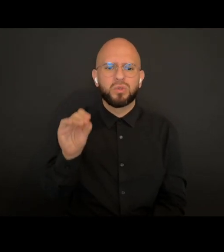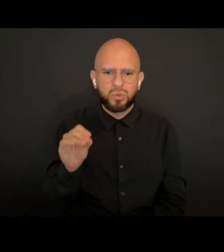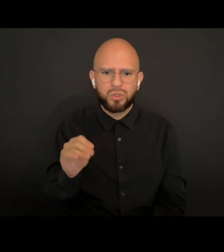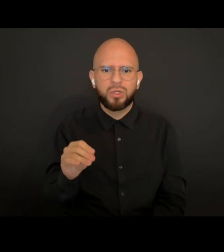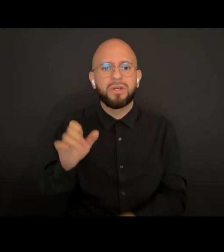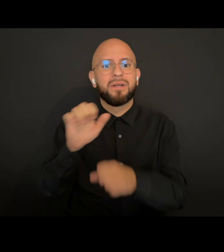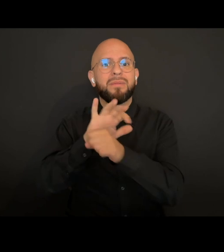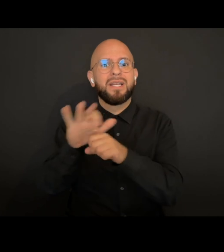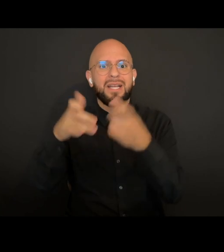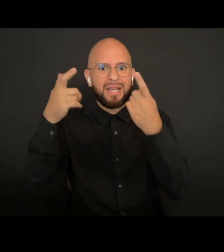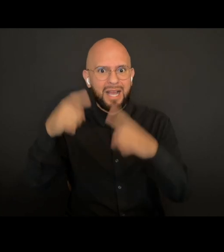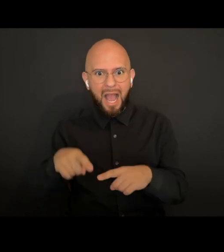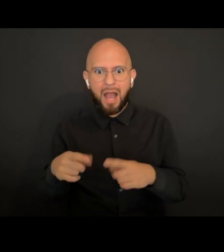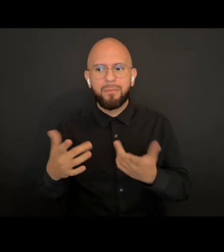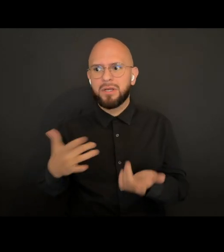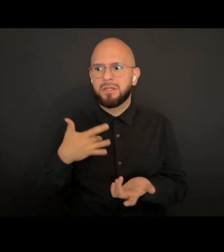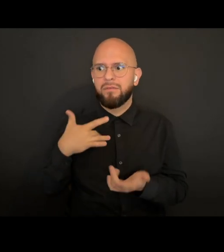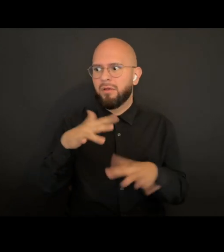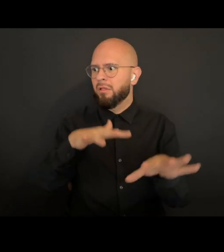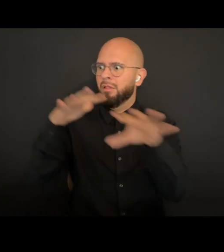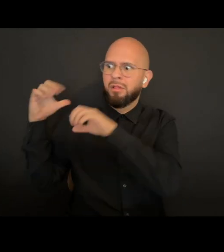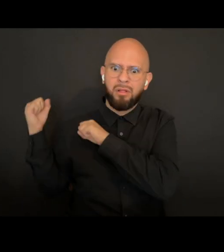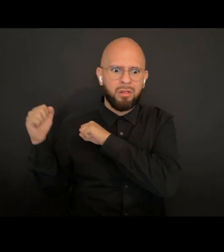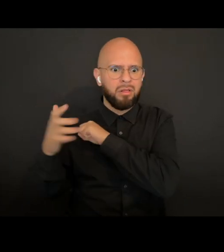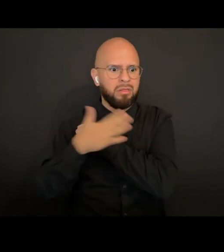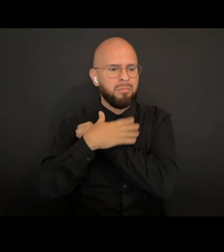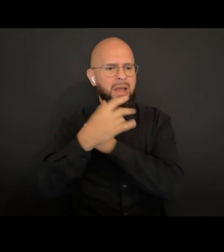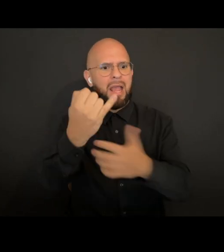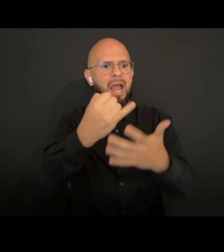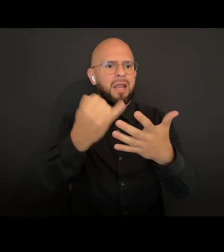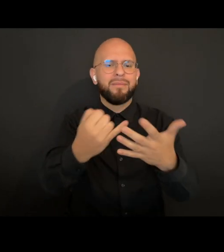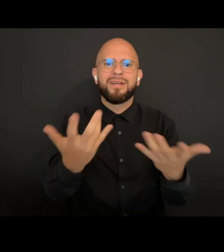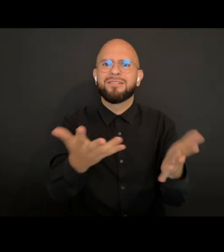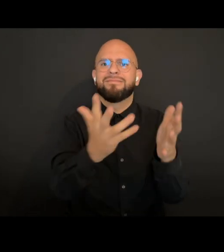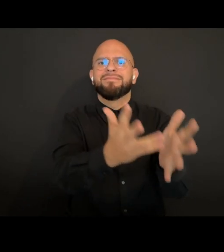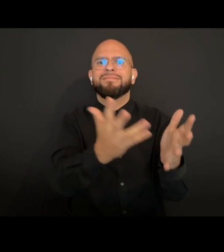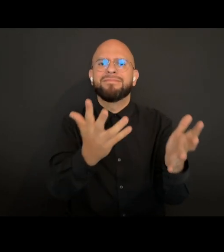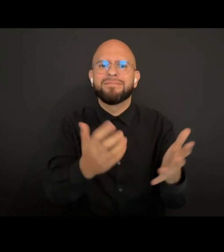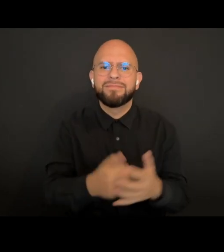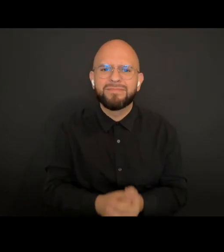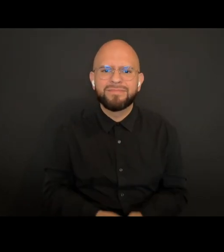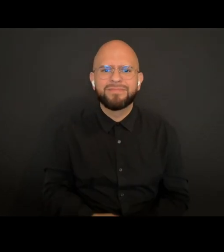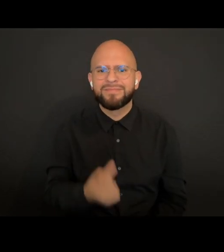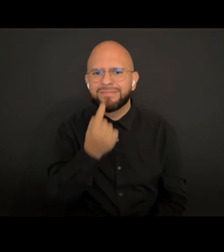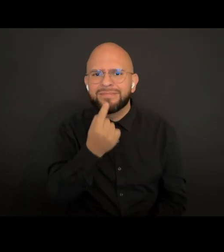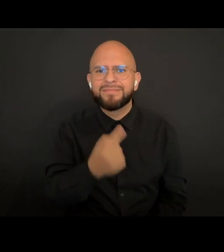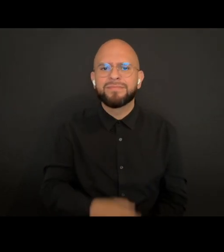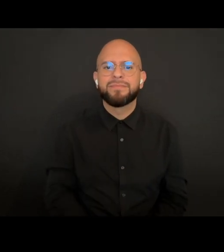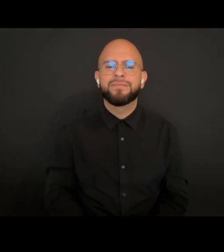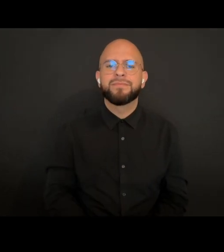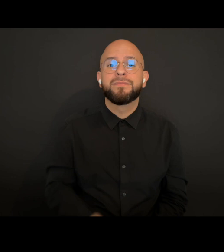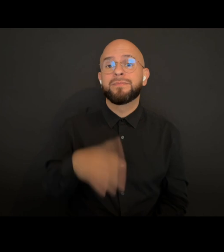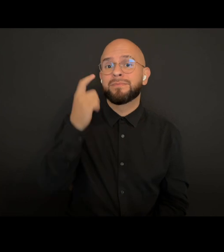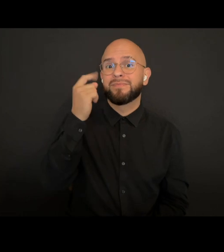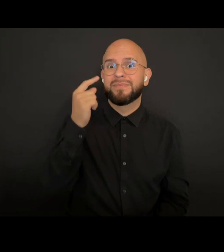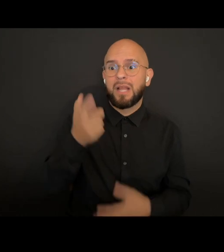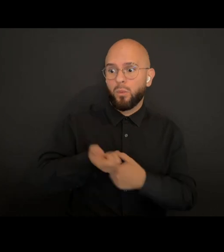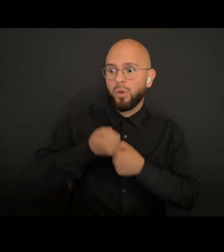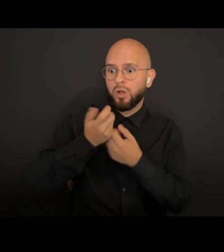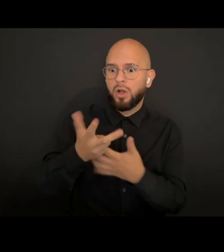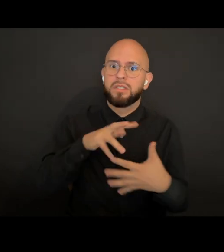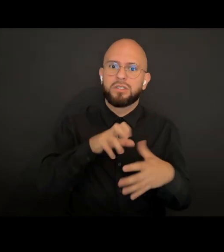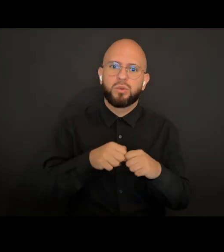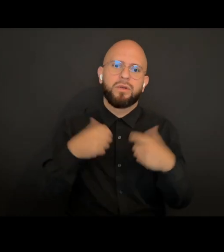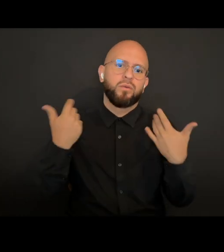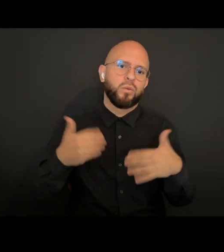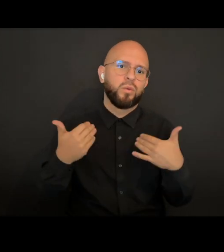like we all had to evacuate. It stinks. Not only are there various causes of grief, but